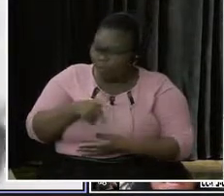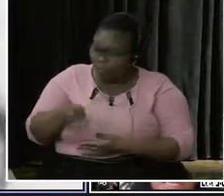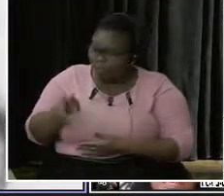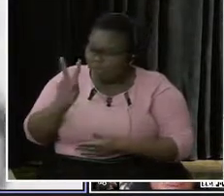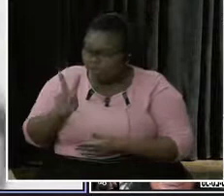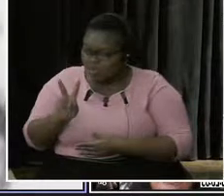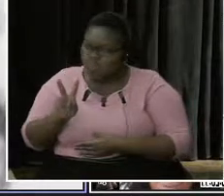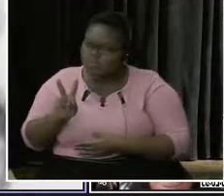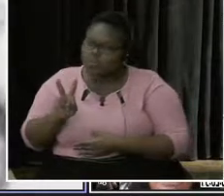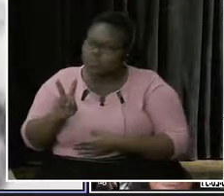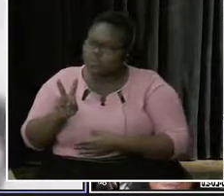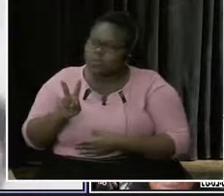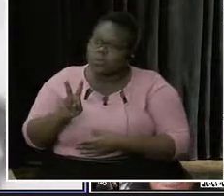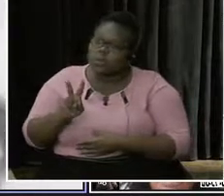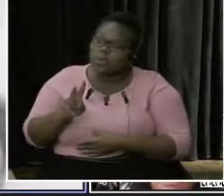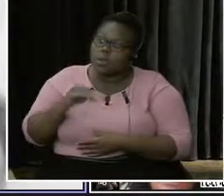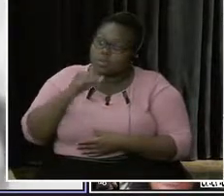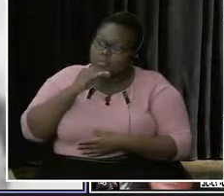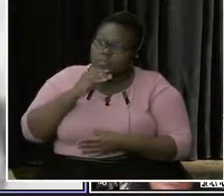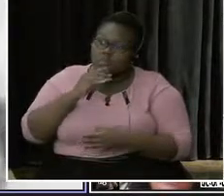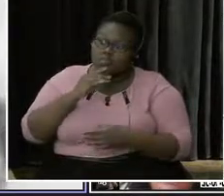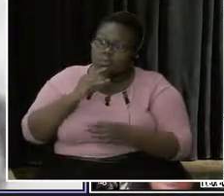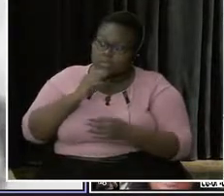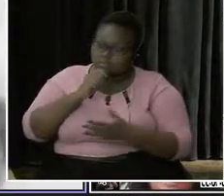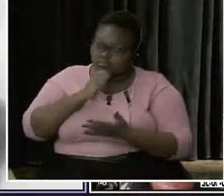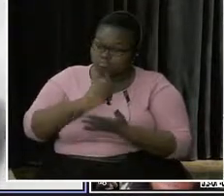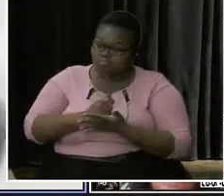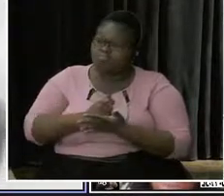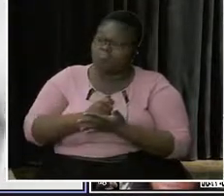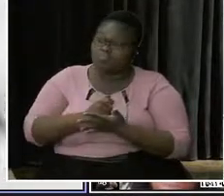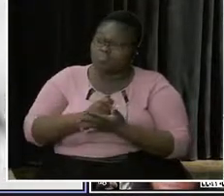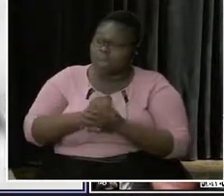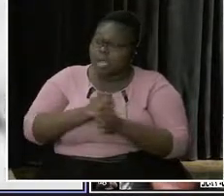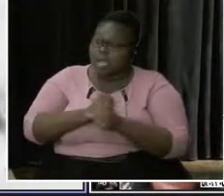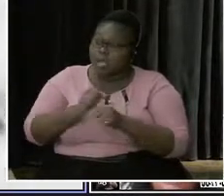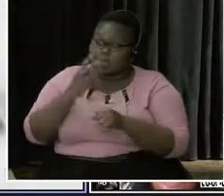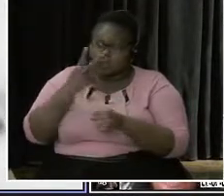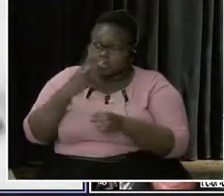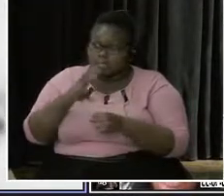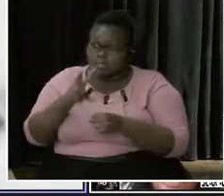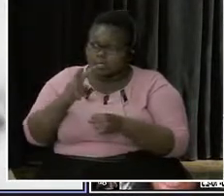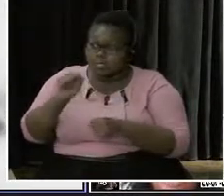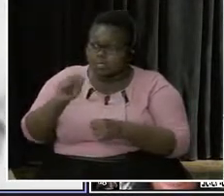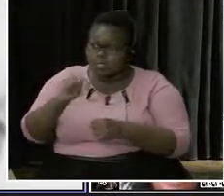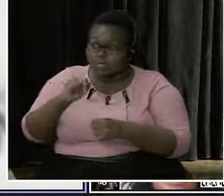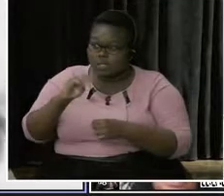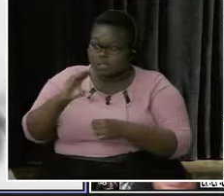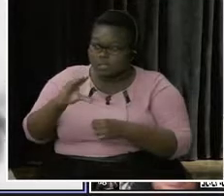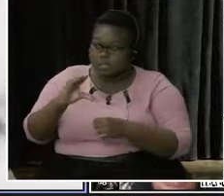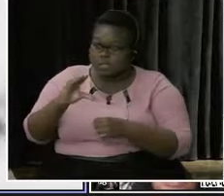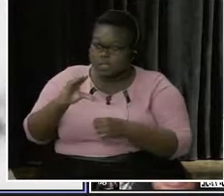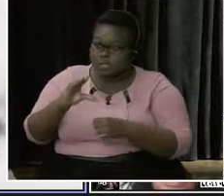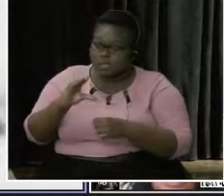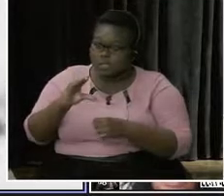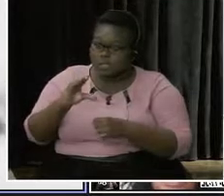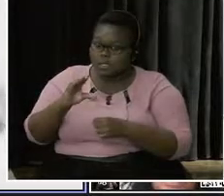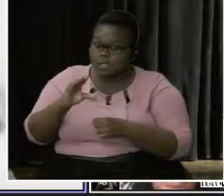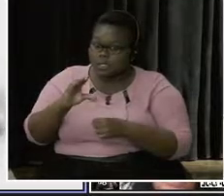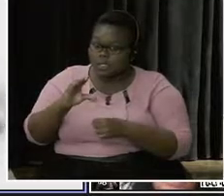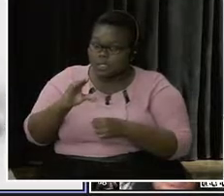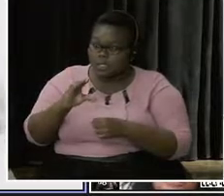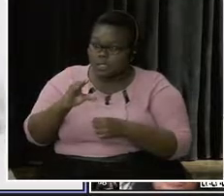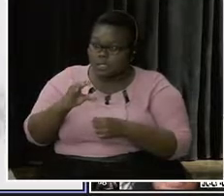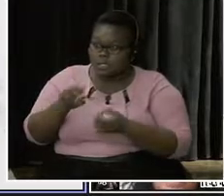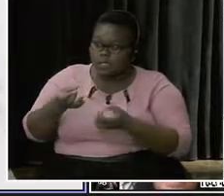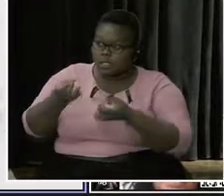communities. So the threat was real. We have not seen the ruling party, except give assurances,